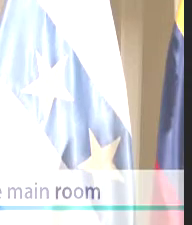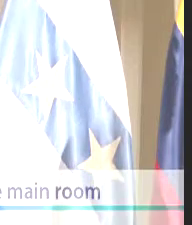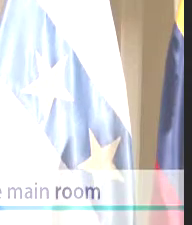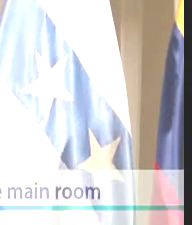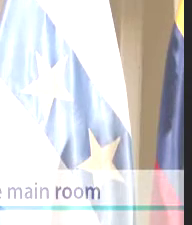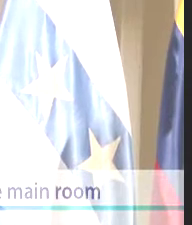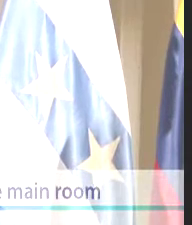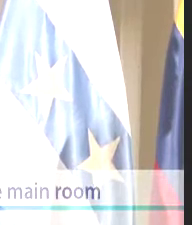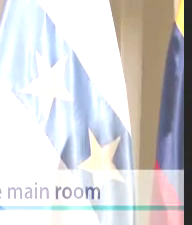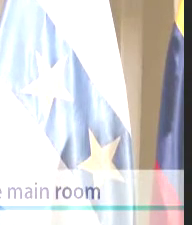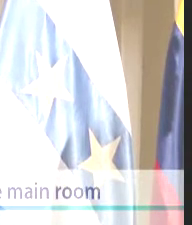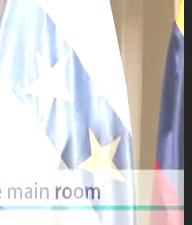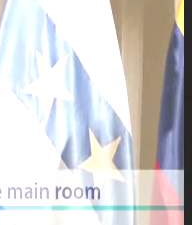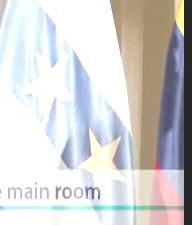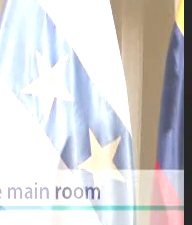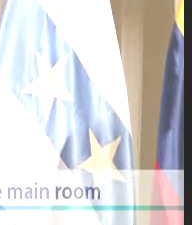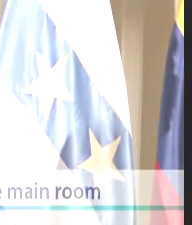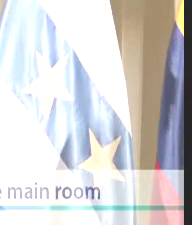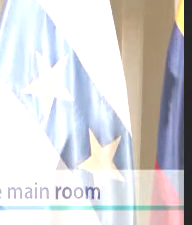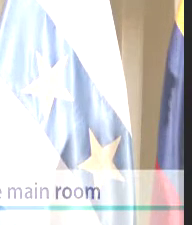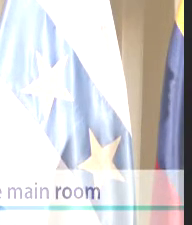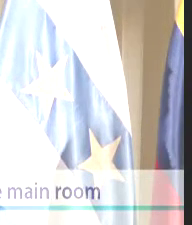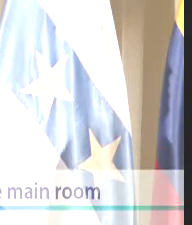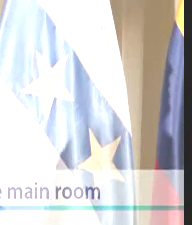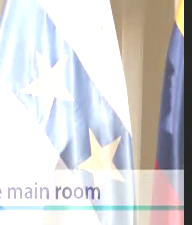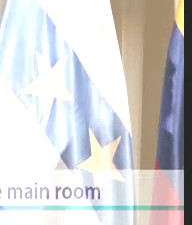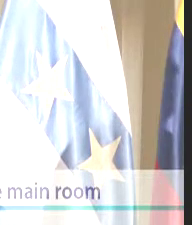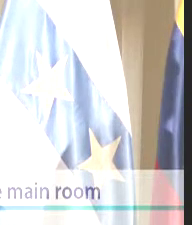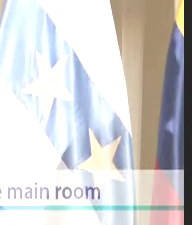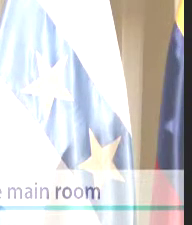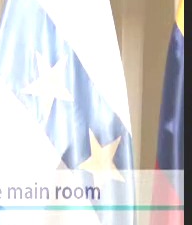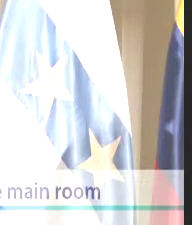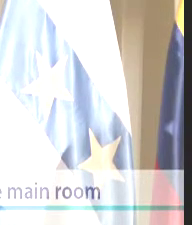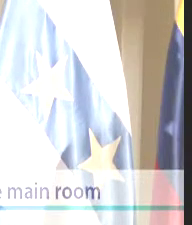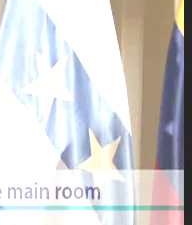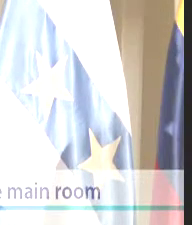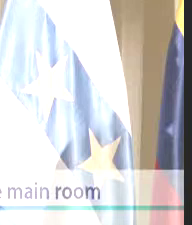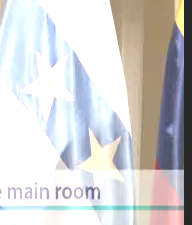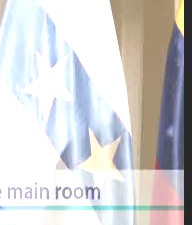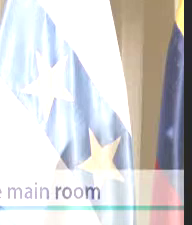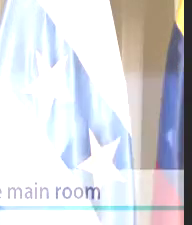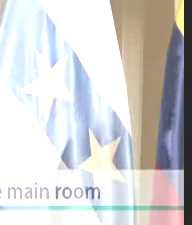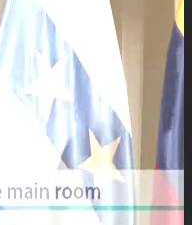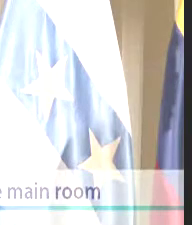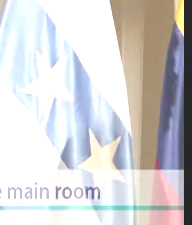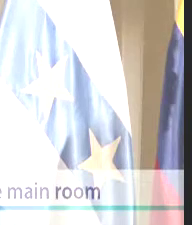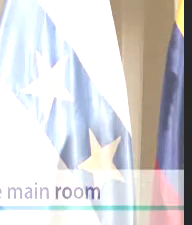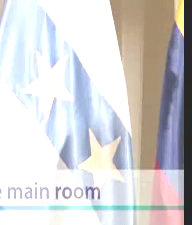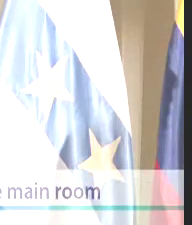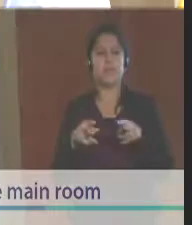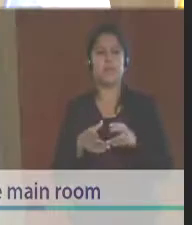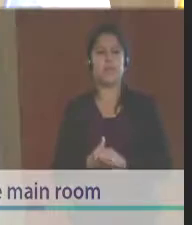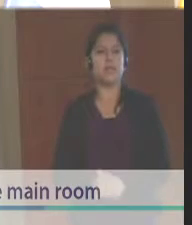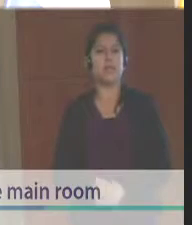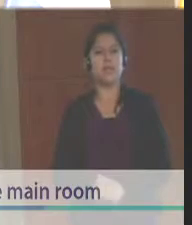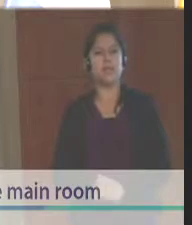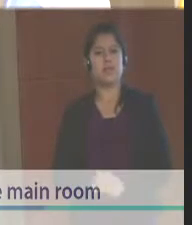a dialogue and we will have the opportunity to share ideas, answer questions,